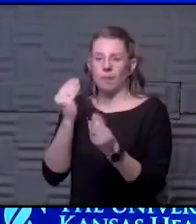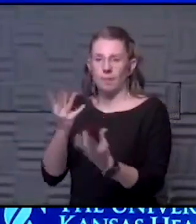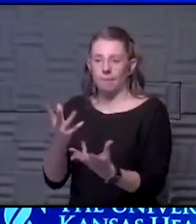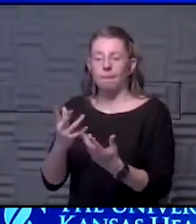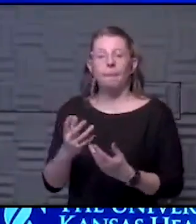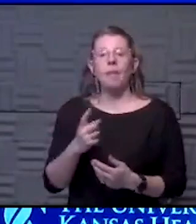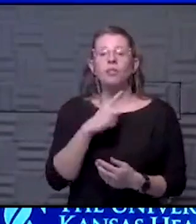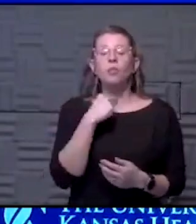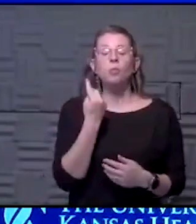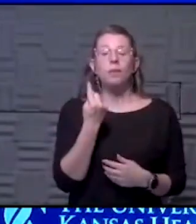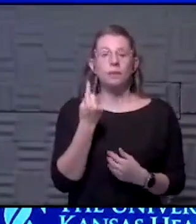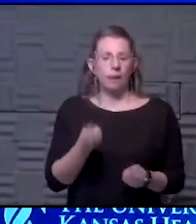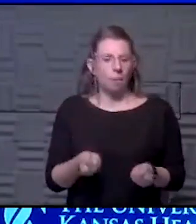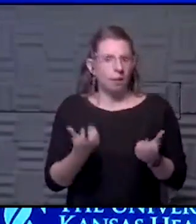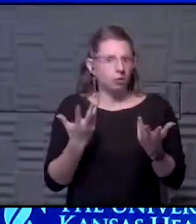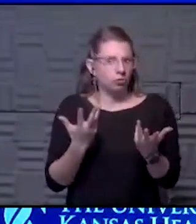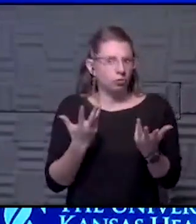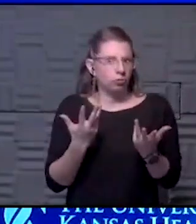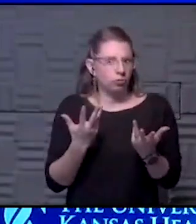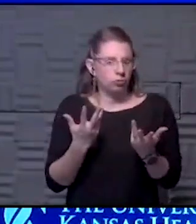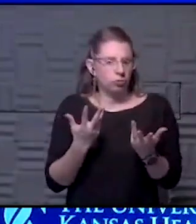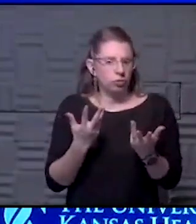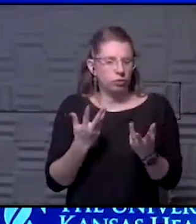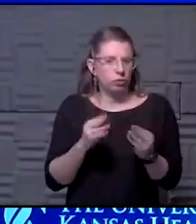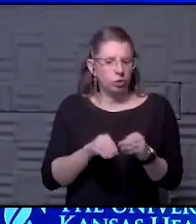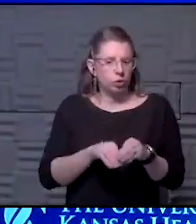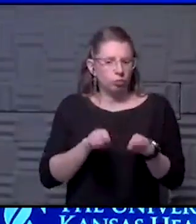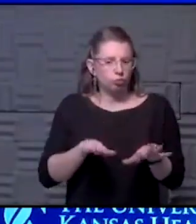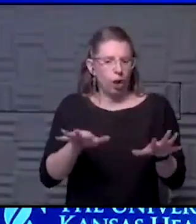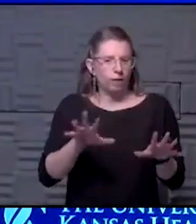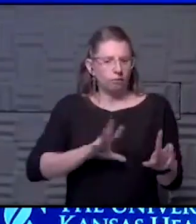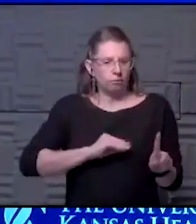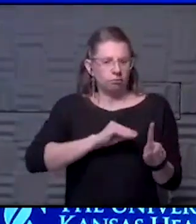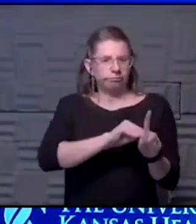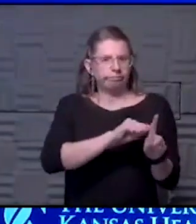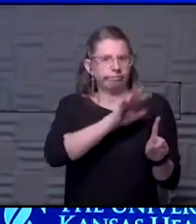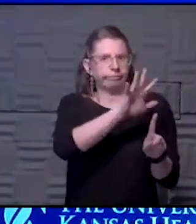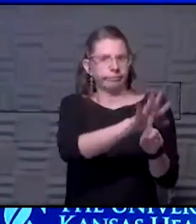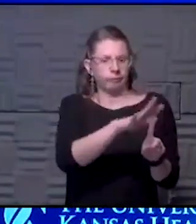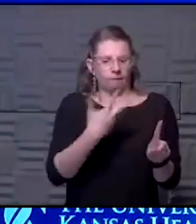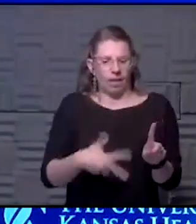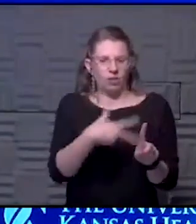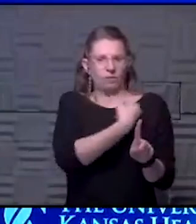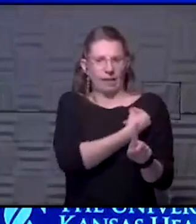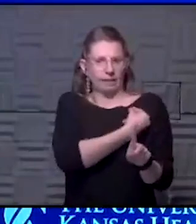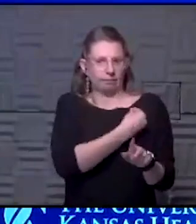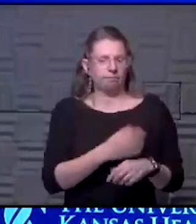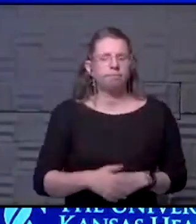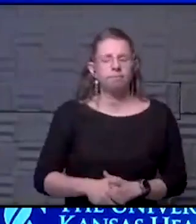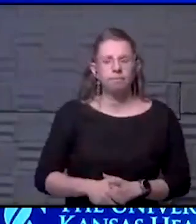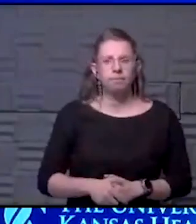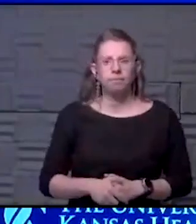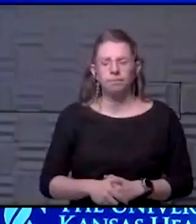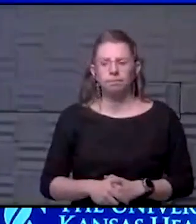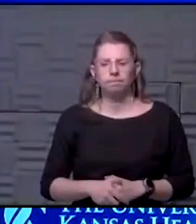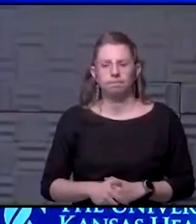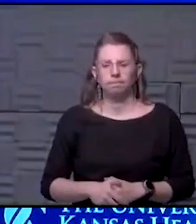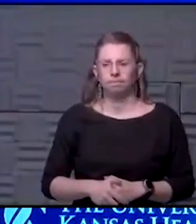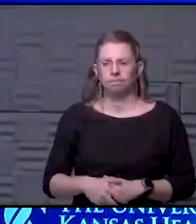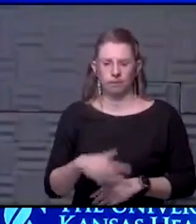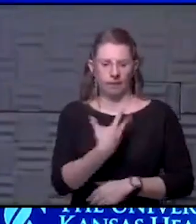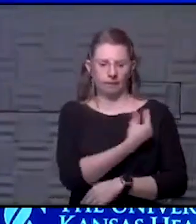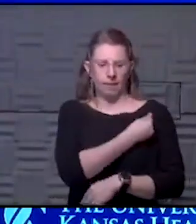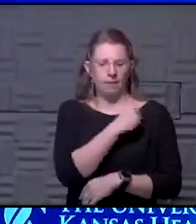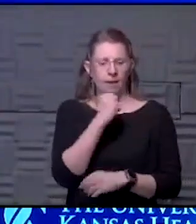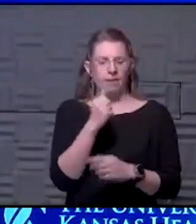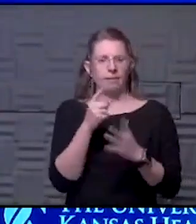much of a risk is it to spread disease to another person after you've been vaccinated? Vaccines don't stop